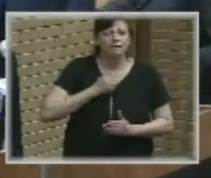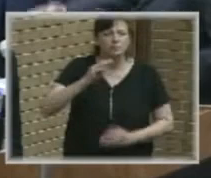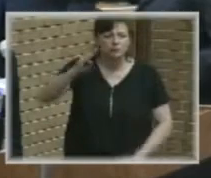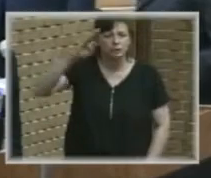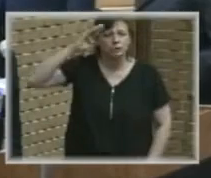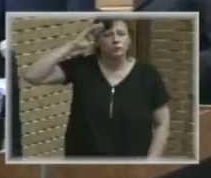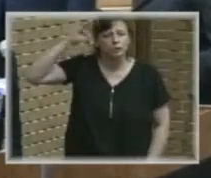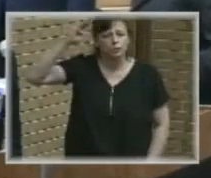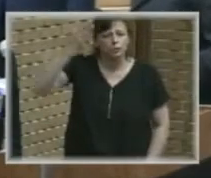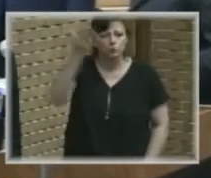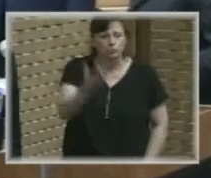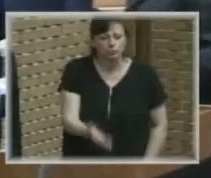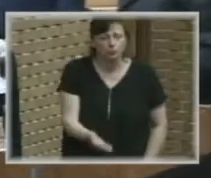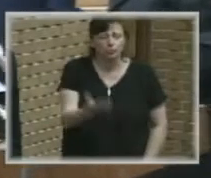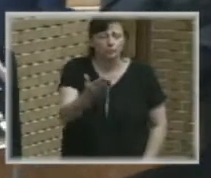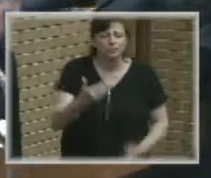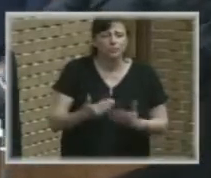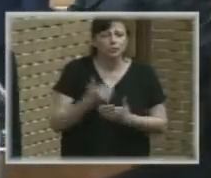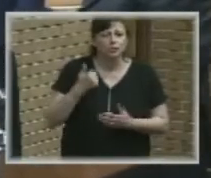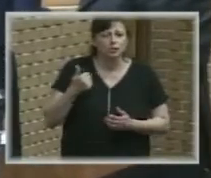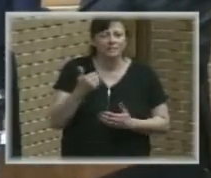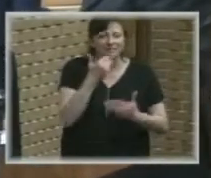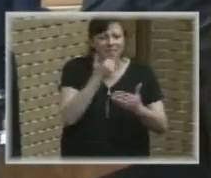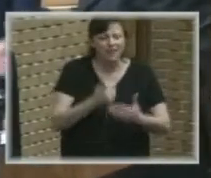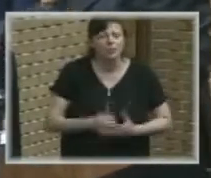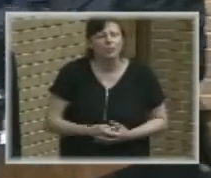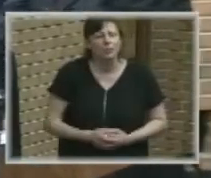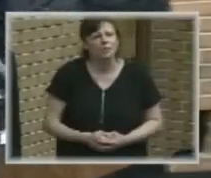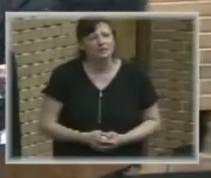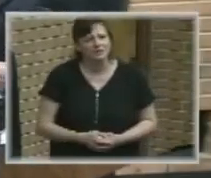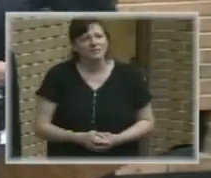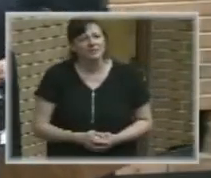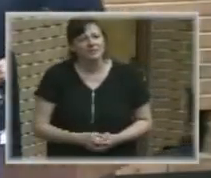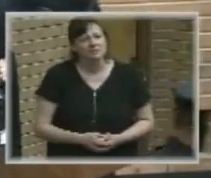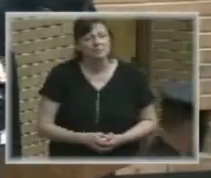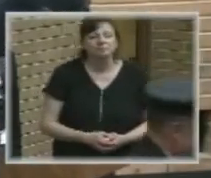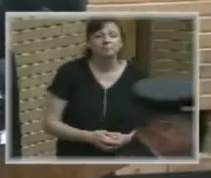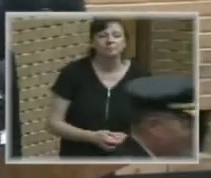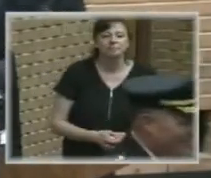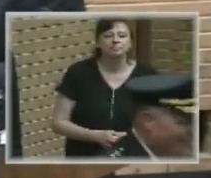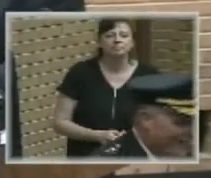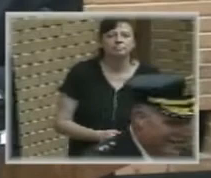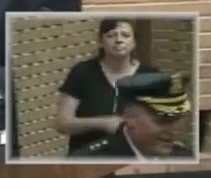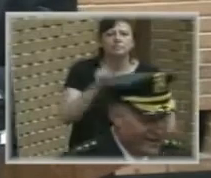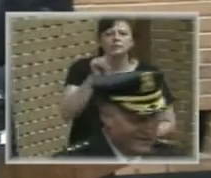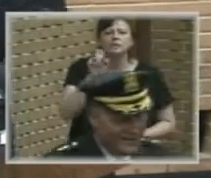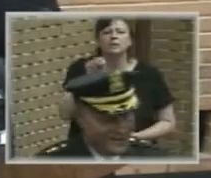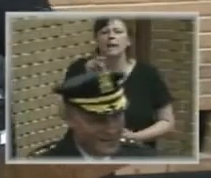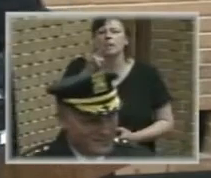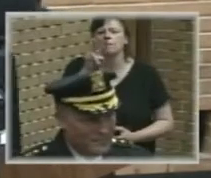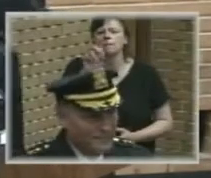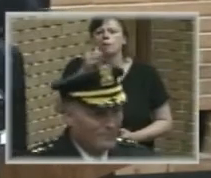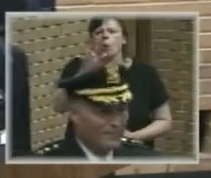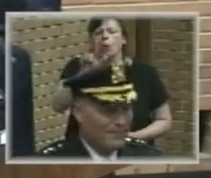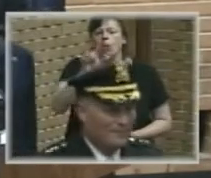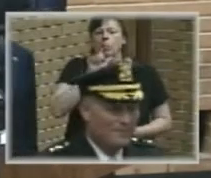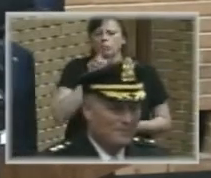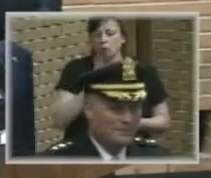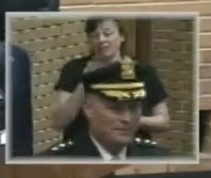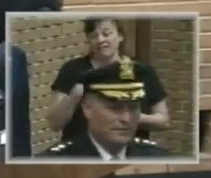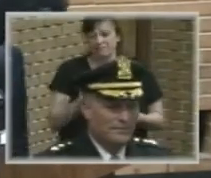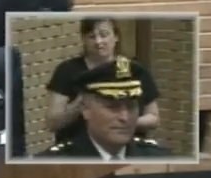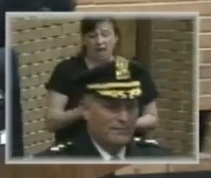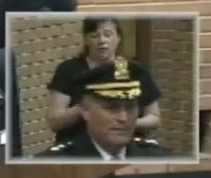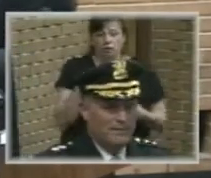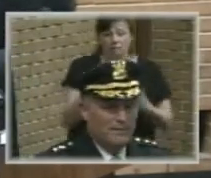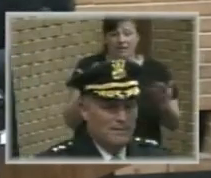you. Thank you. Thank you, Chief. Tom Vocal would like to have been here tonight. He's currently